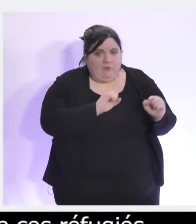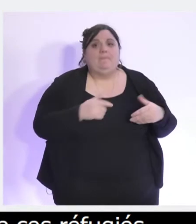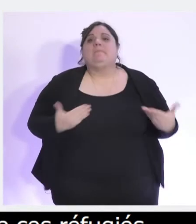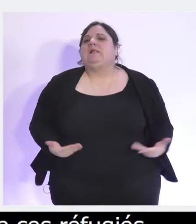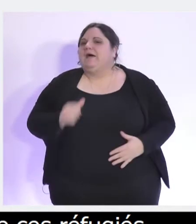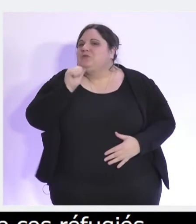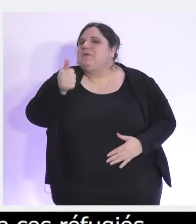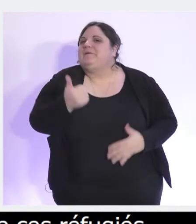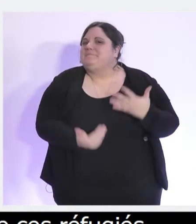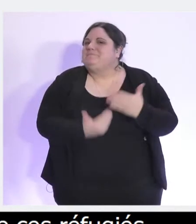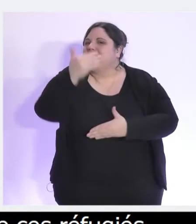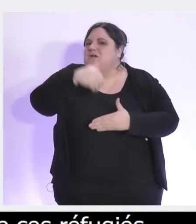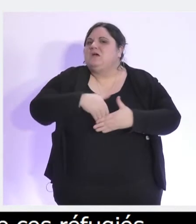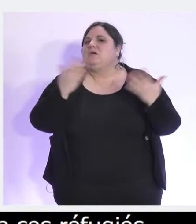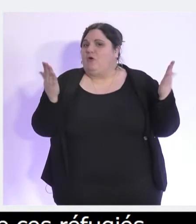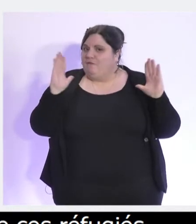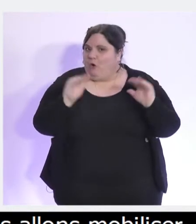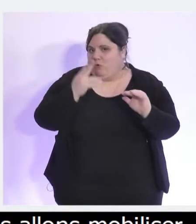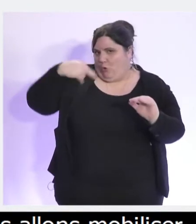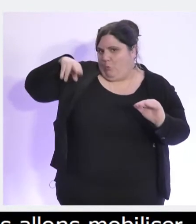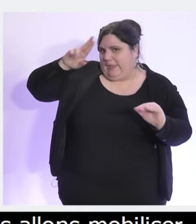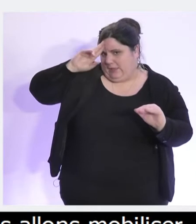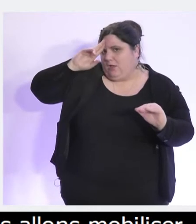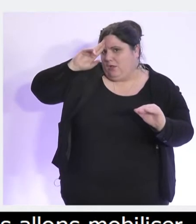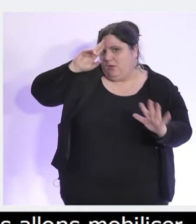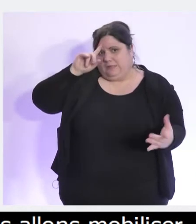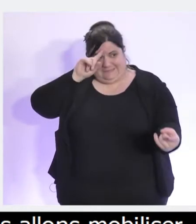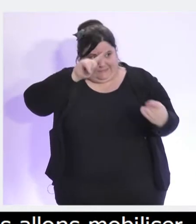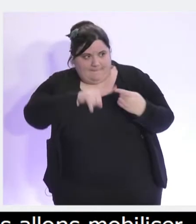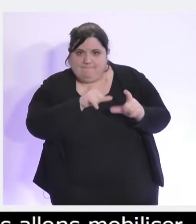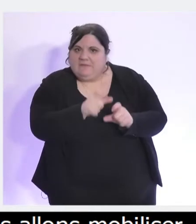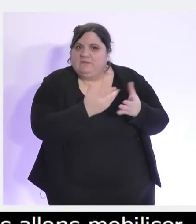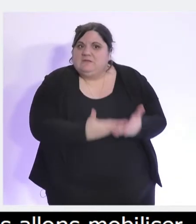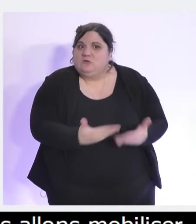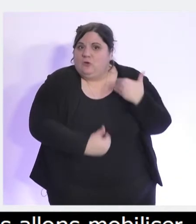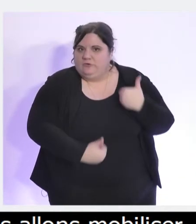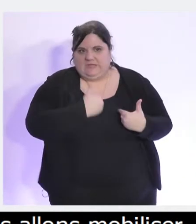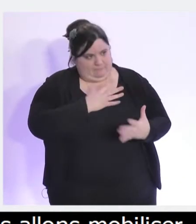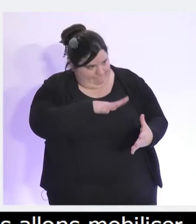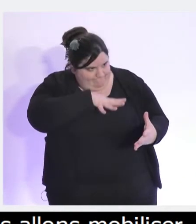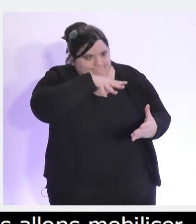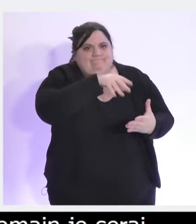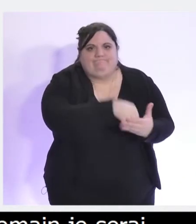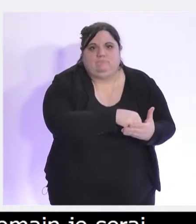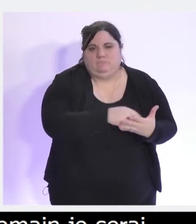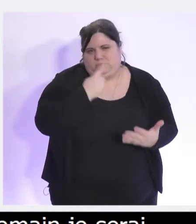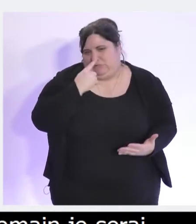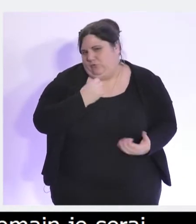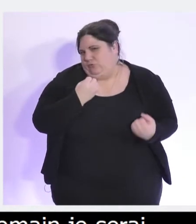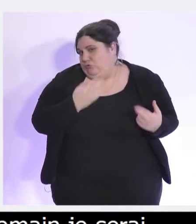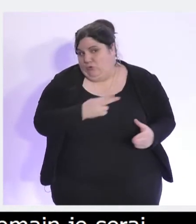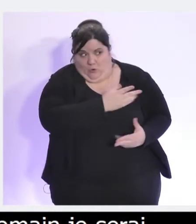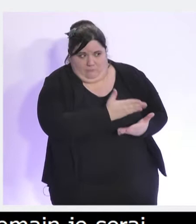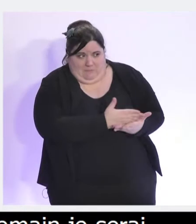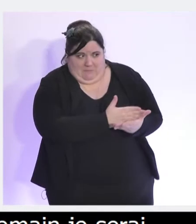the associations and the European Forum for Disabled People. Everybody is working on this. And of course, the commissioners